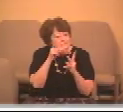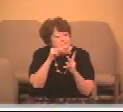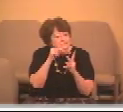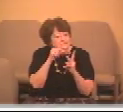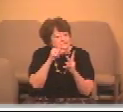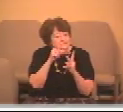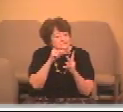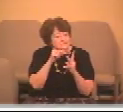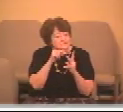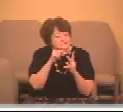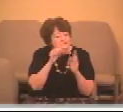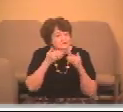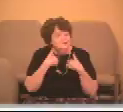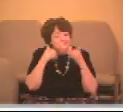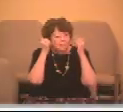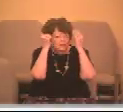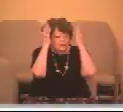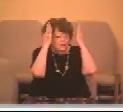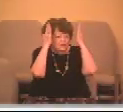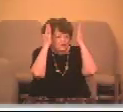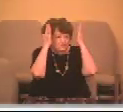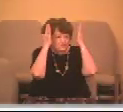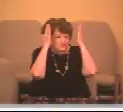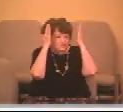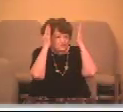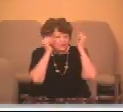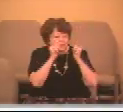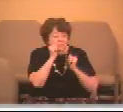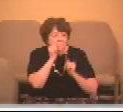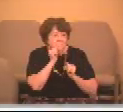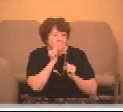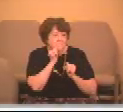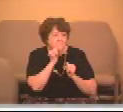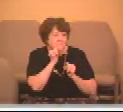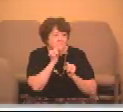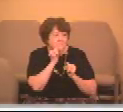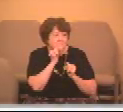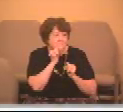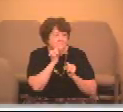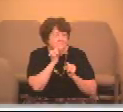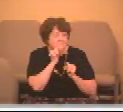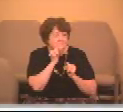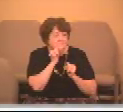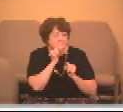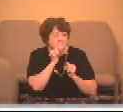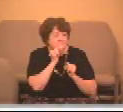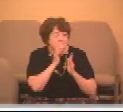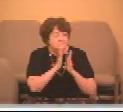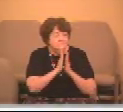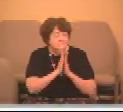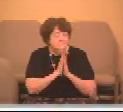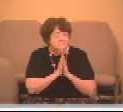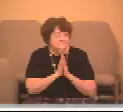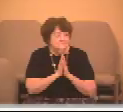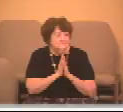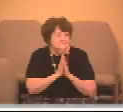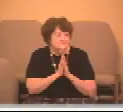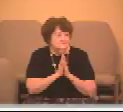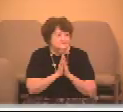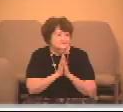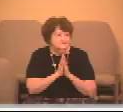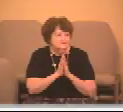be hopeful, to be patient, and to pray.